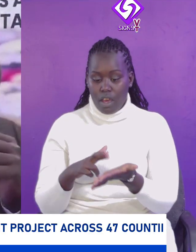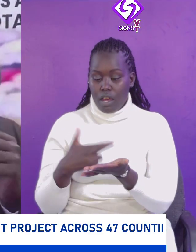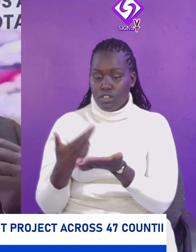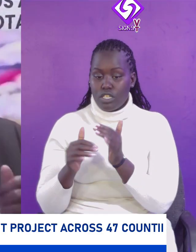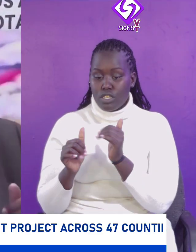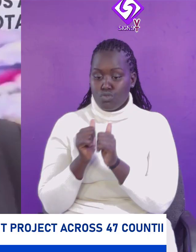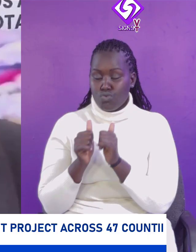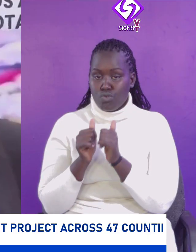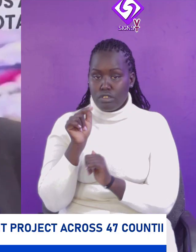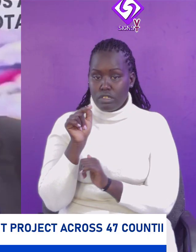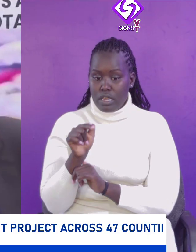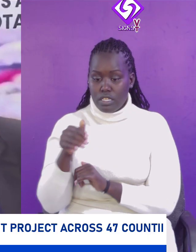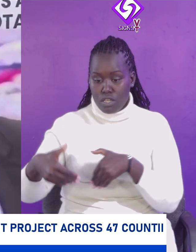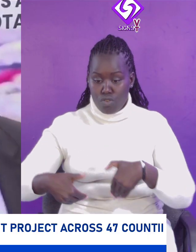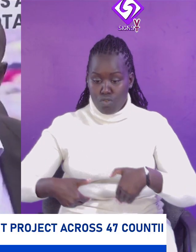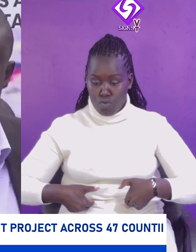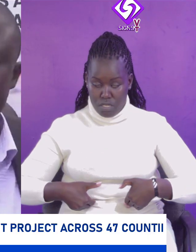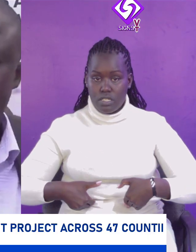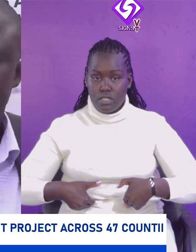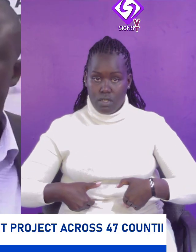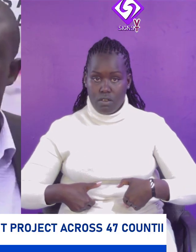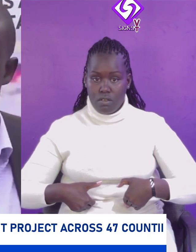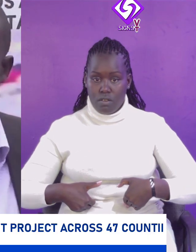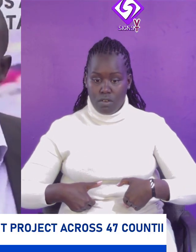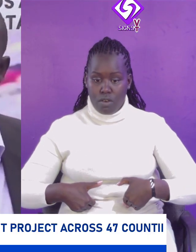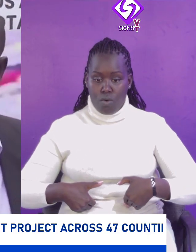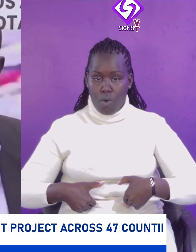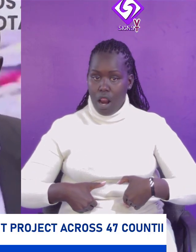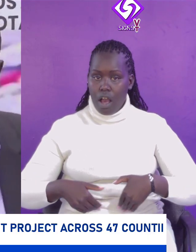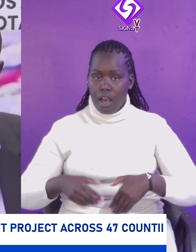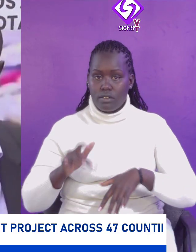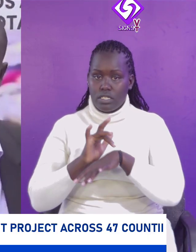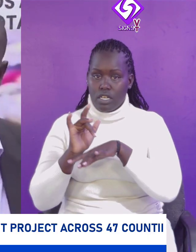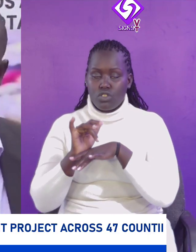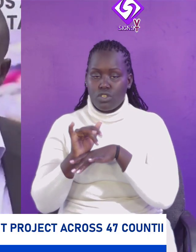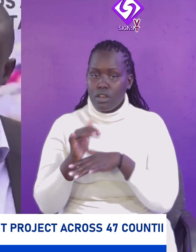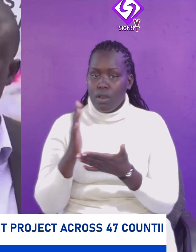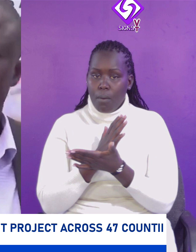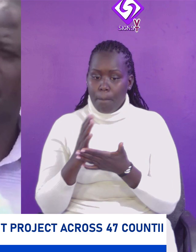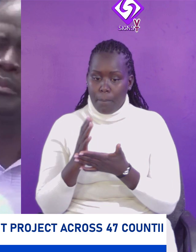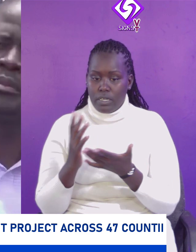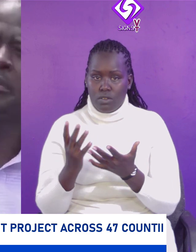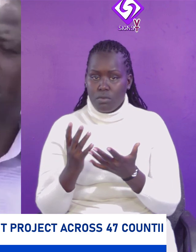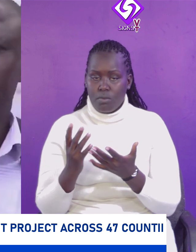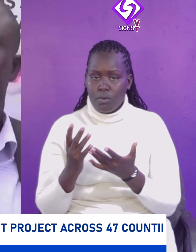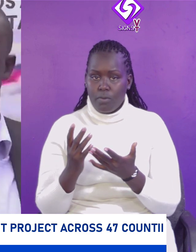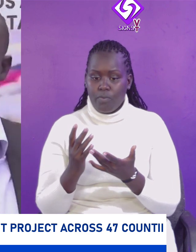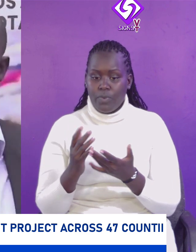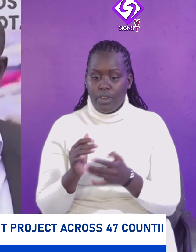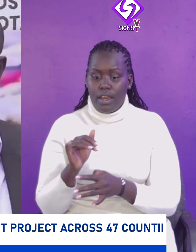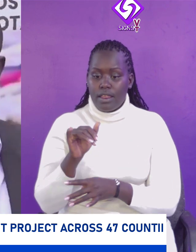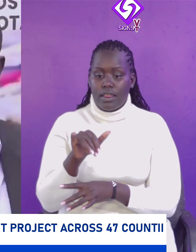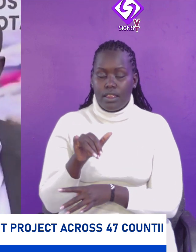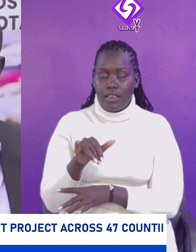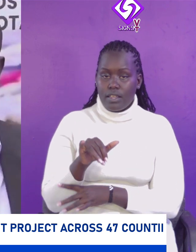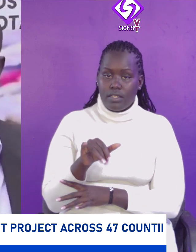that these youths will lay their hands on, part of it needs to go into their savings so that then